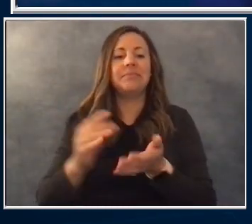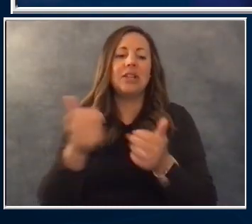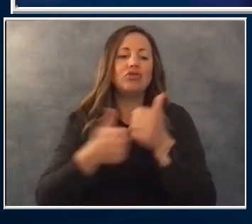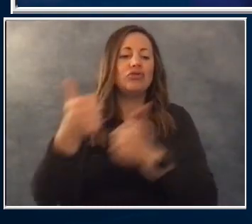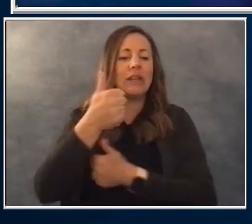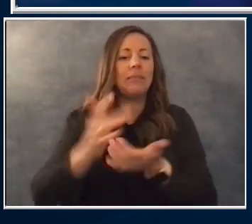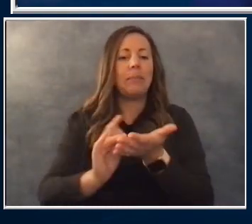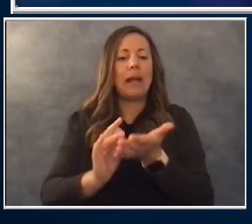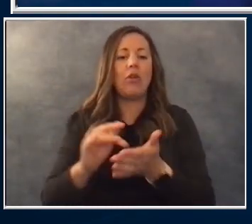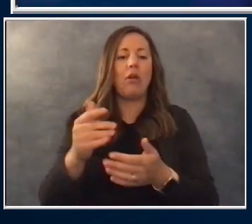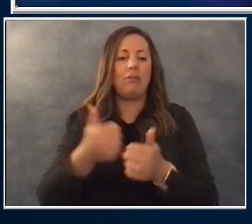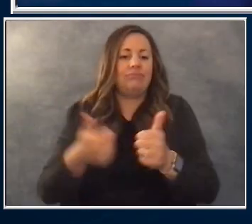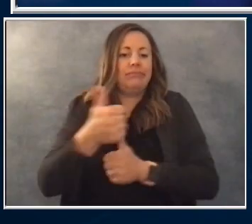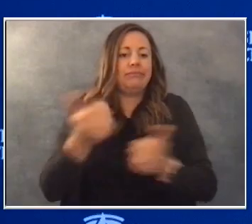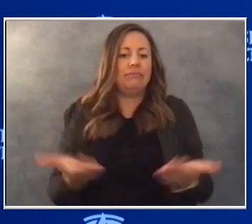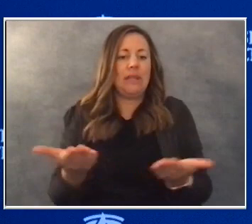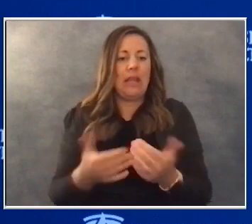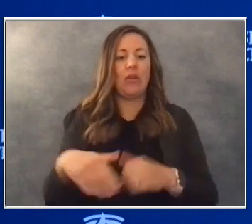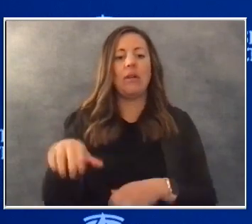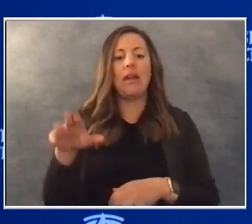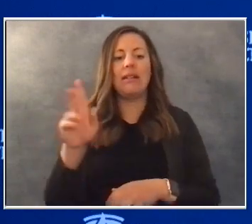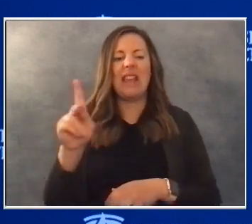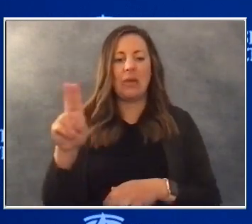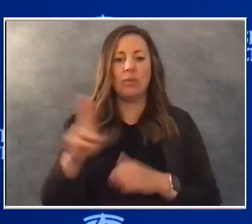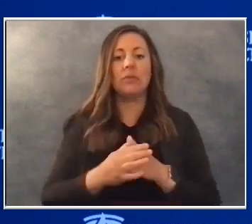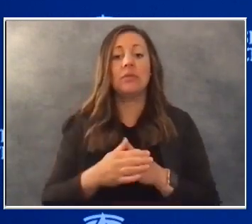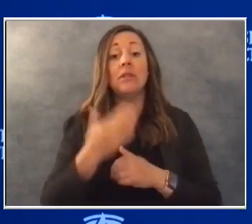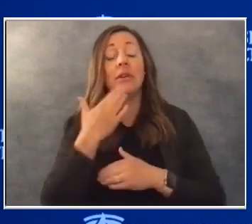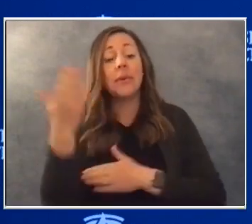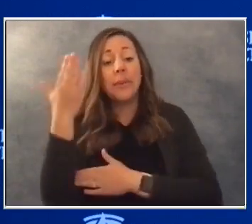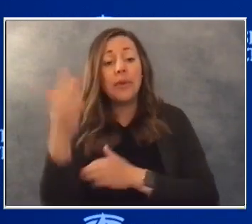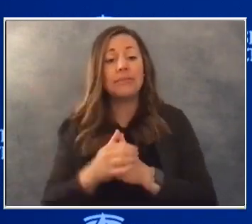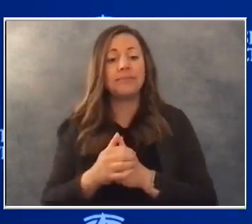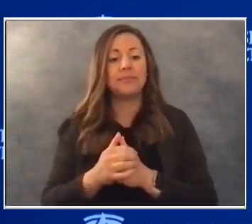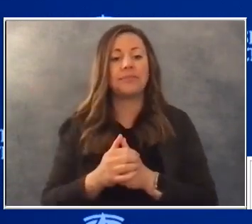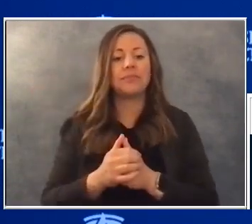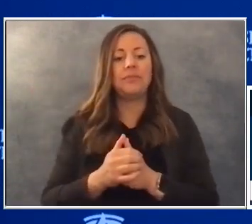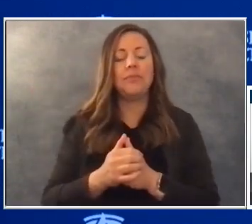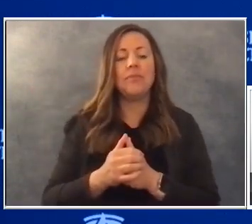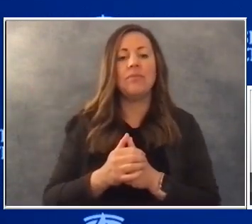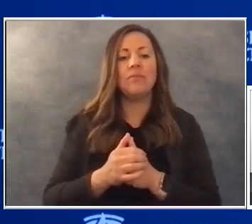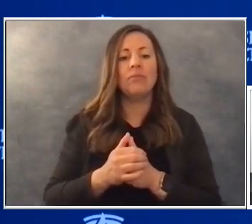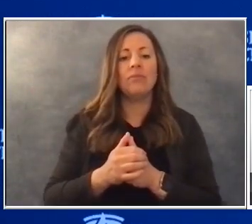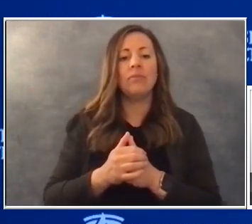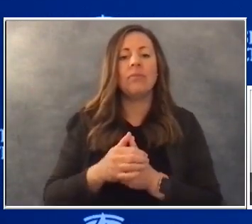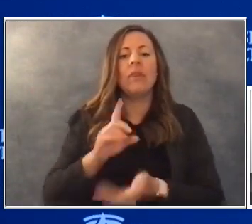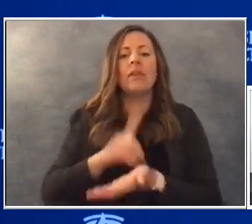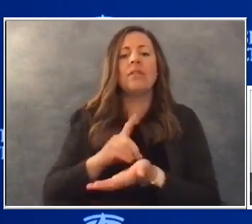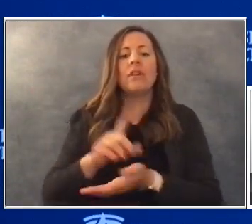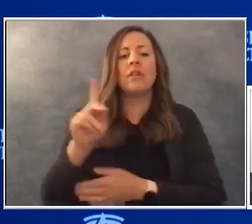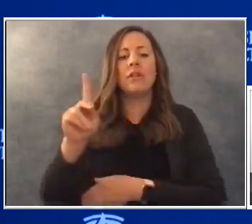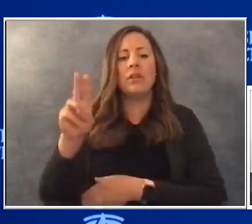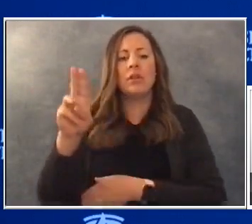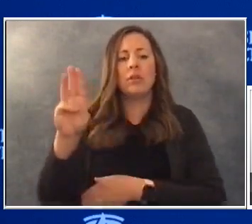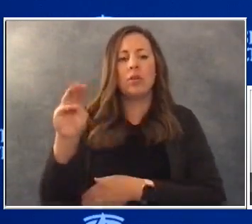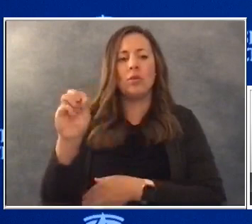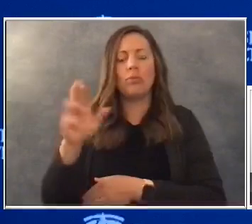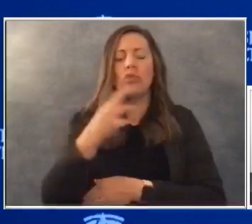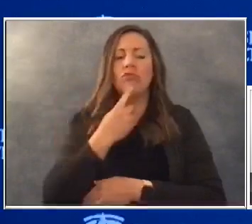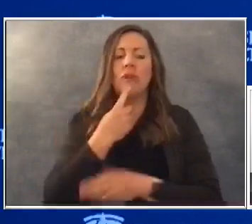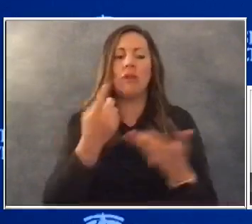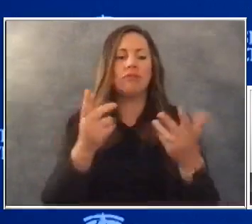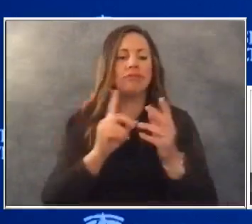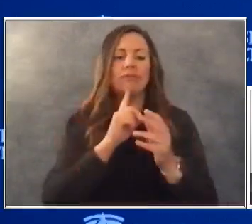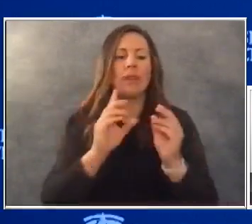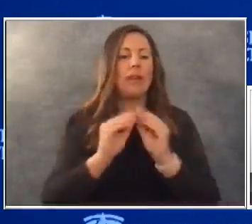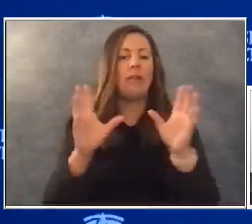Kumer, what can you tell us this morning? Good morning, Jess. Thank you very much. This is obviously an ongoing criminal investigation. The Kansas City,